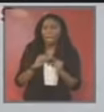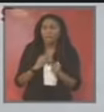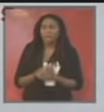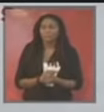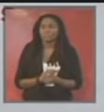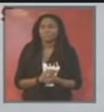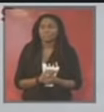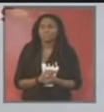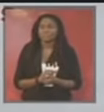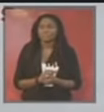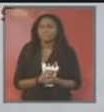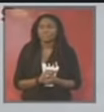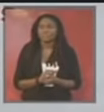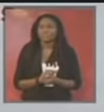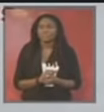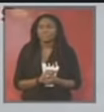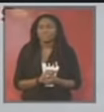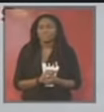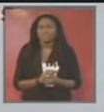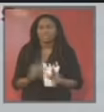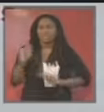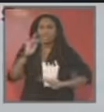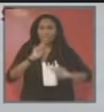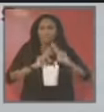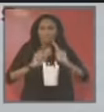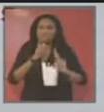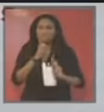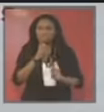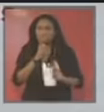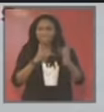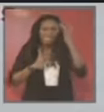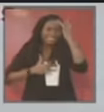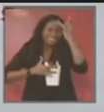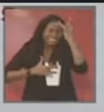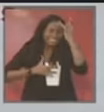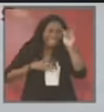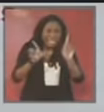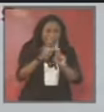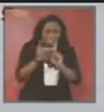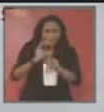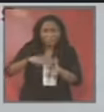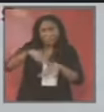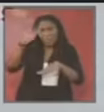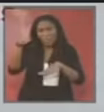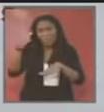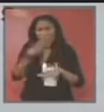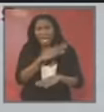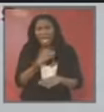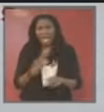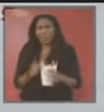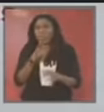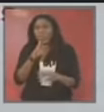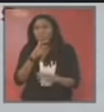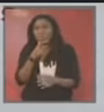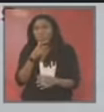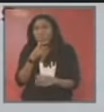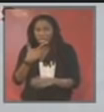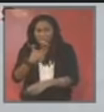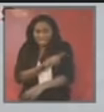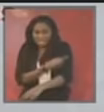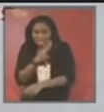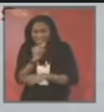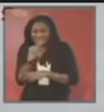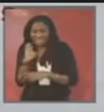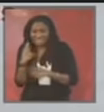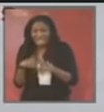of both the complications from the virus and then the actual vaccine testing. The statistics that you're referring